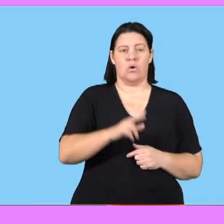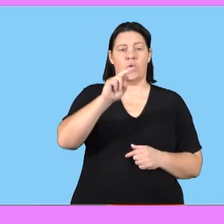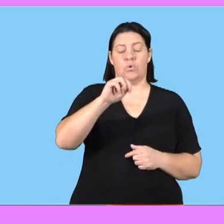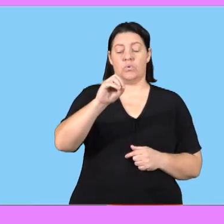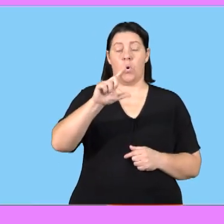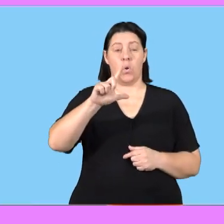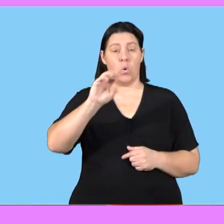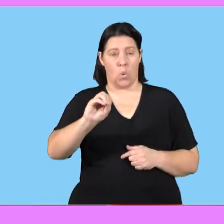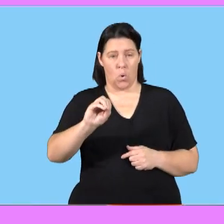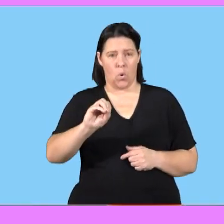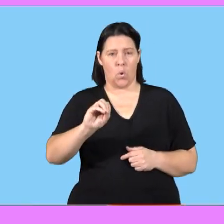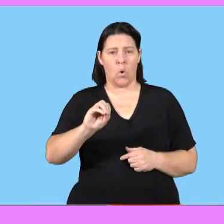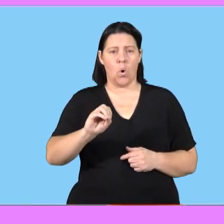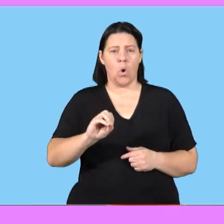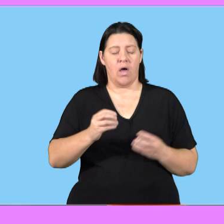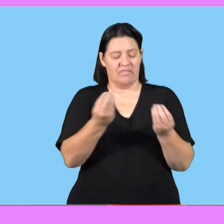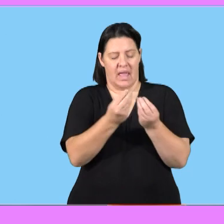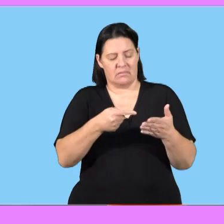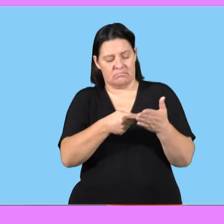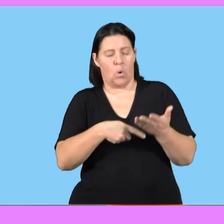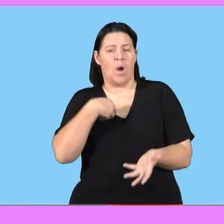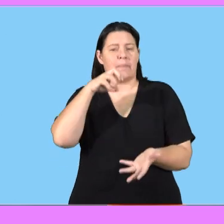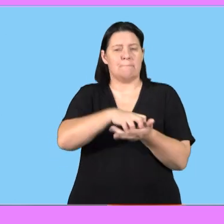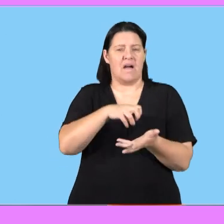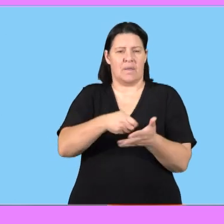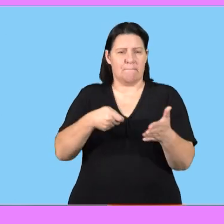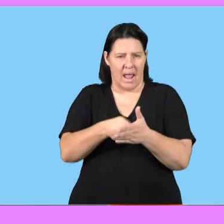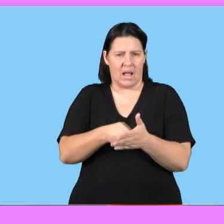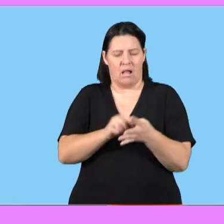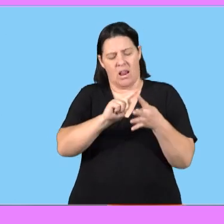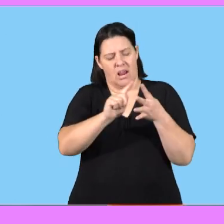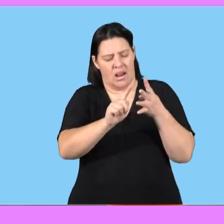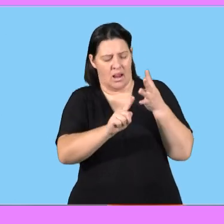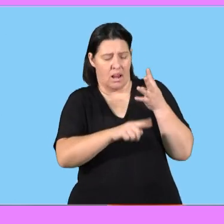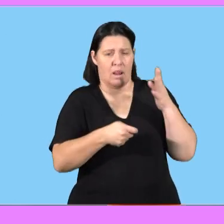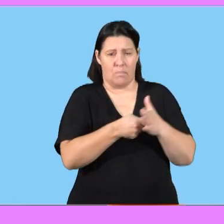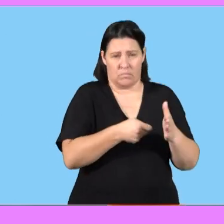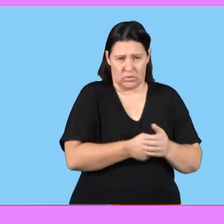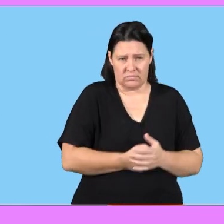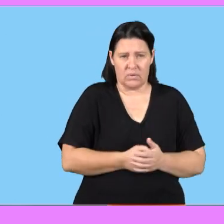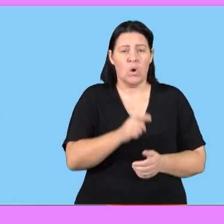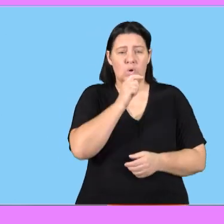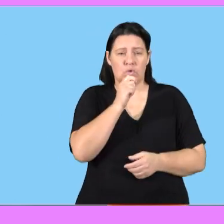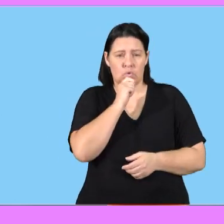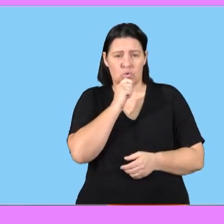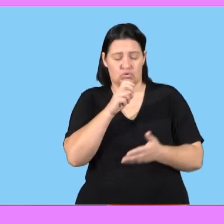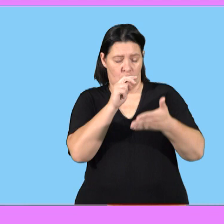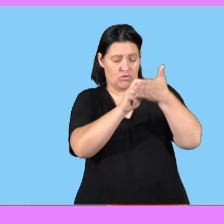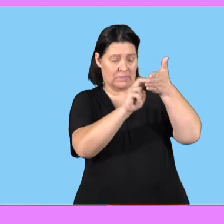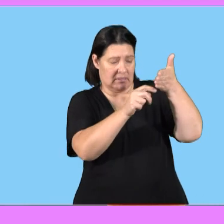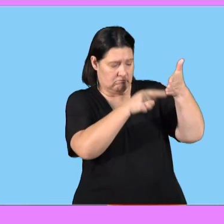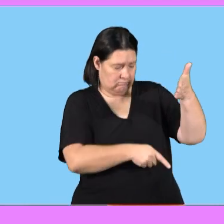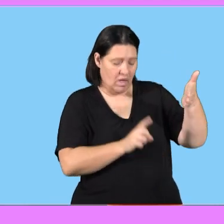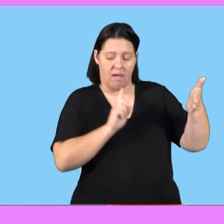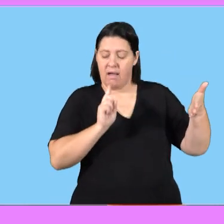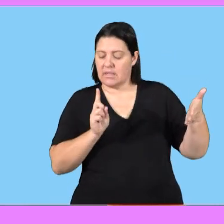Nolo bought the following ingredients to bake muffins for her visitors. Use the recipe to answer the questions.